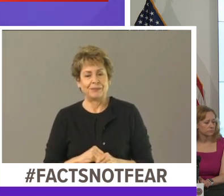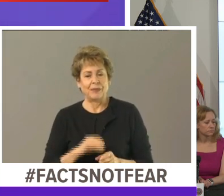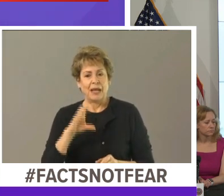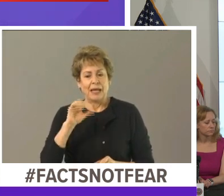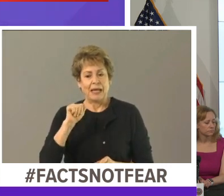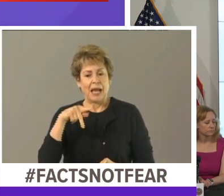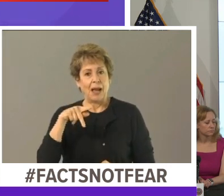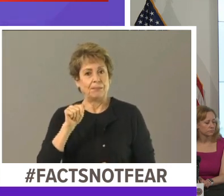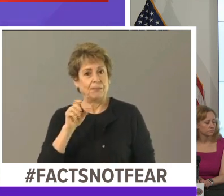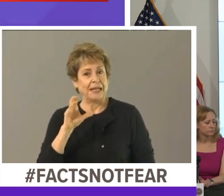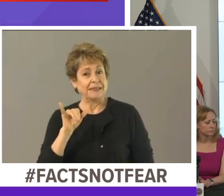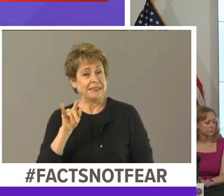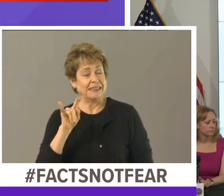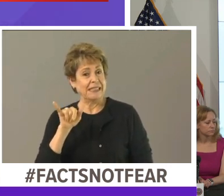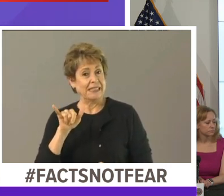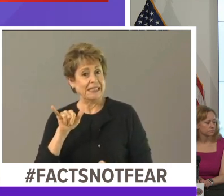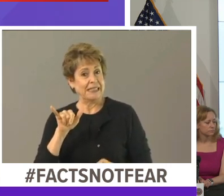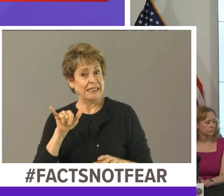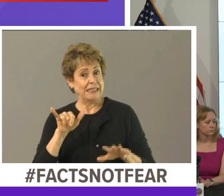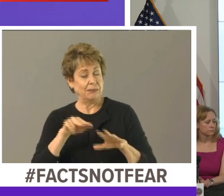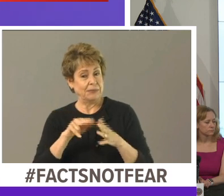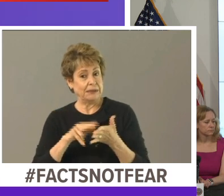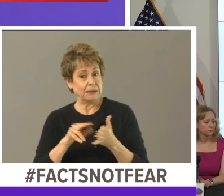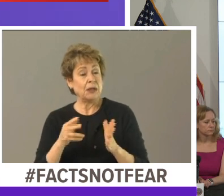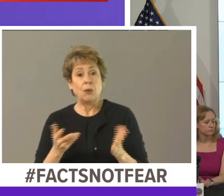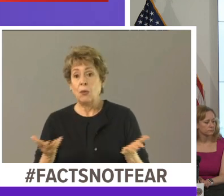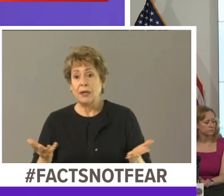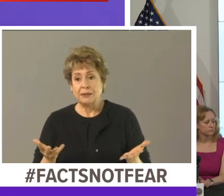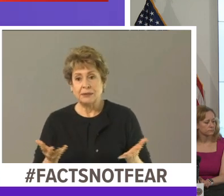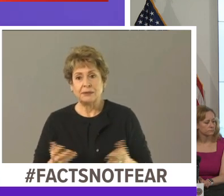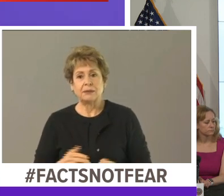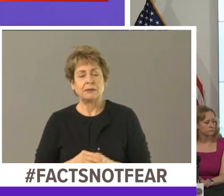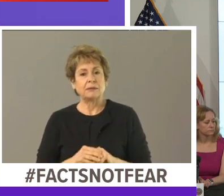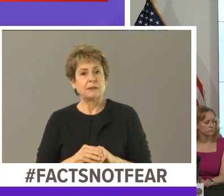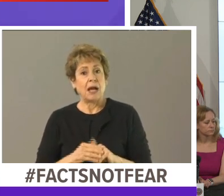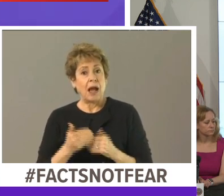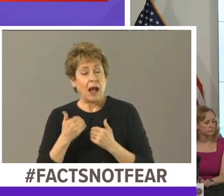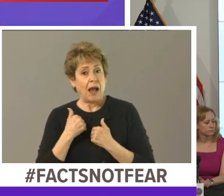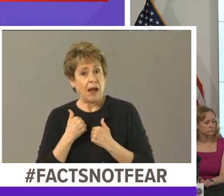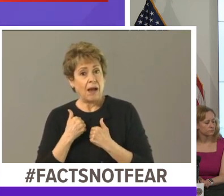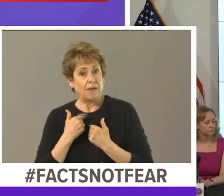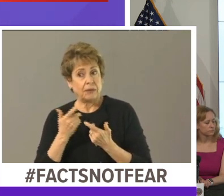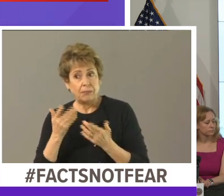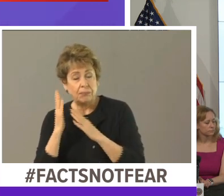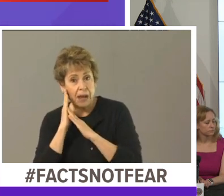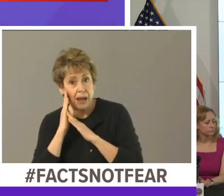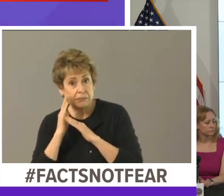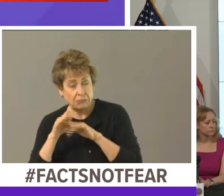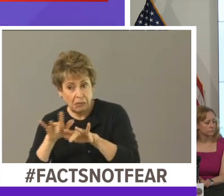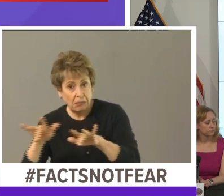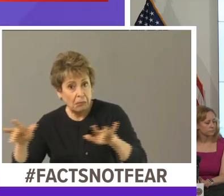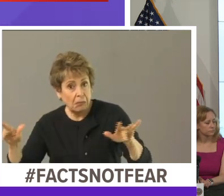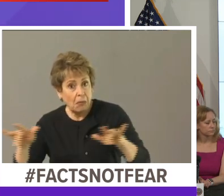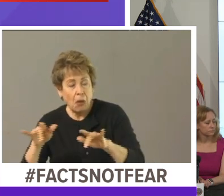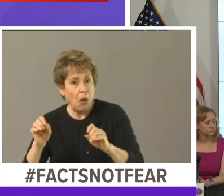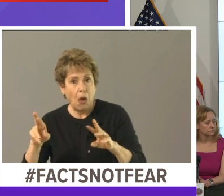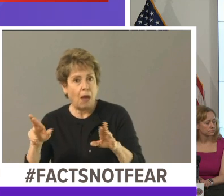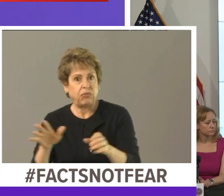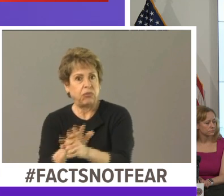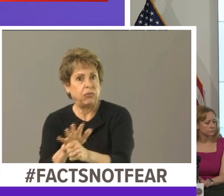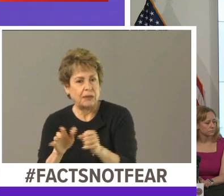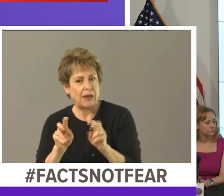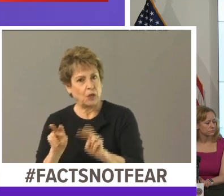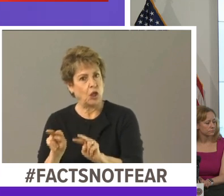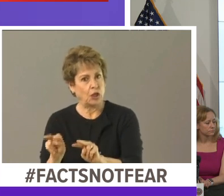the capacity in our fine hospitals and places where we can help people, but also our capacity of boots on